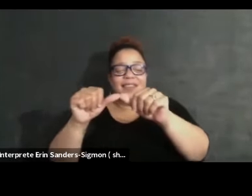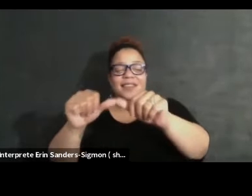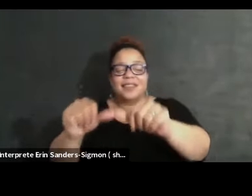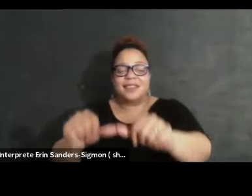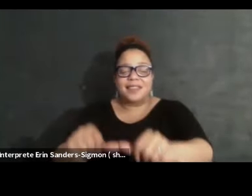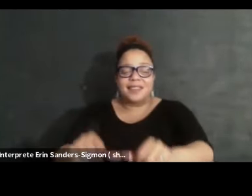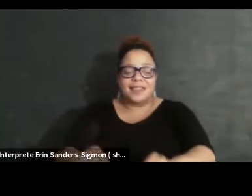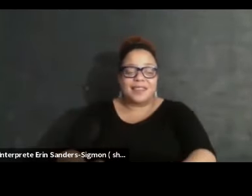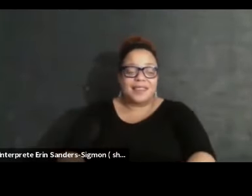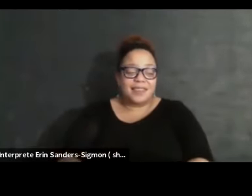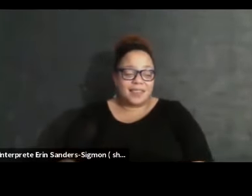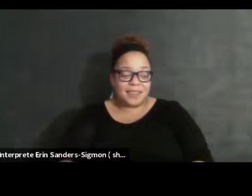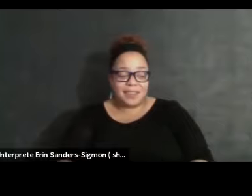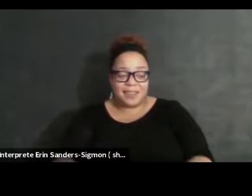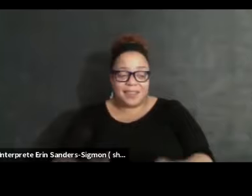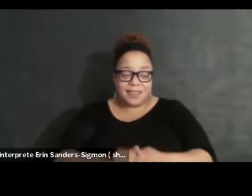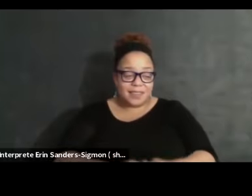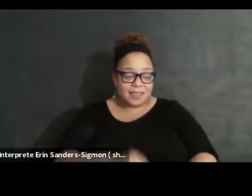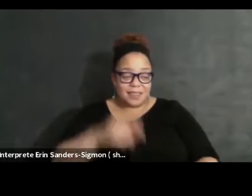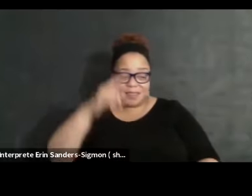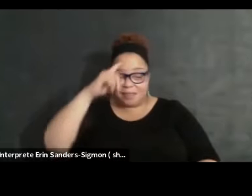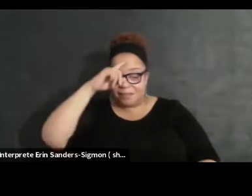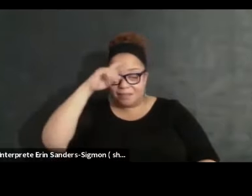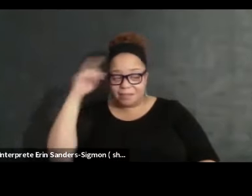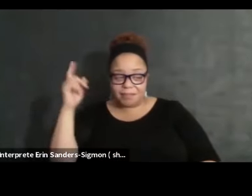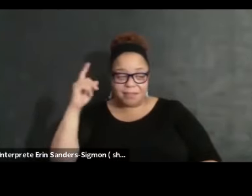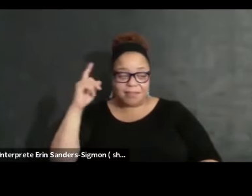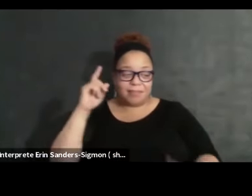Can a black rose grow?